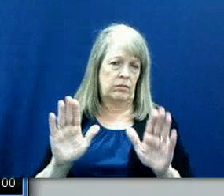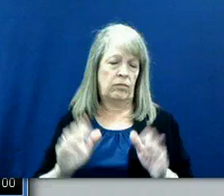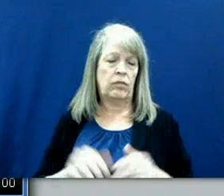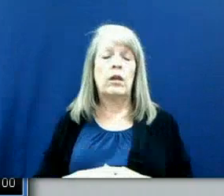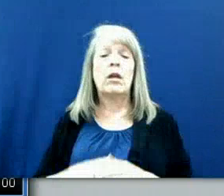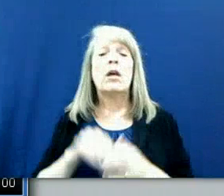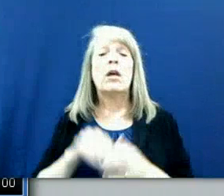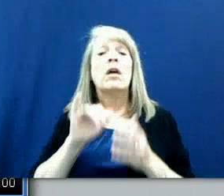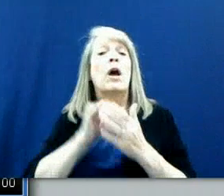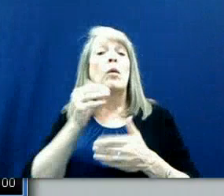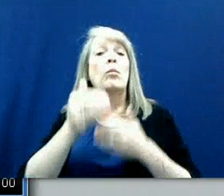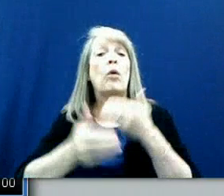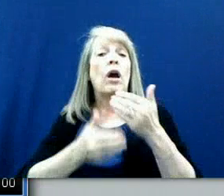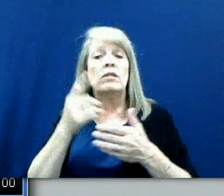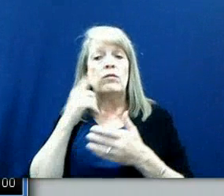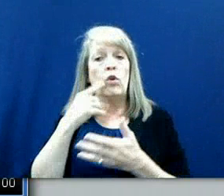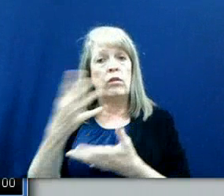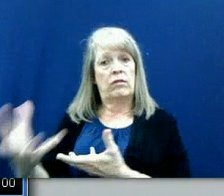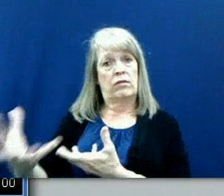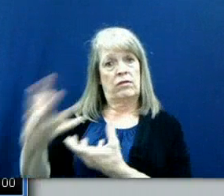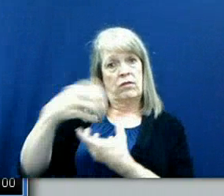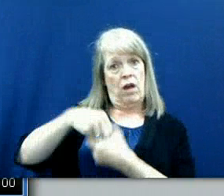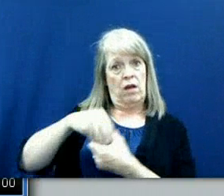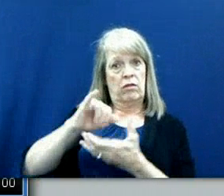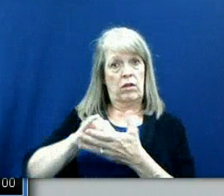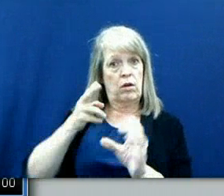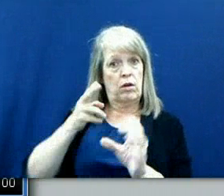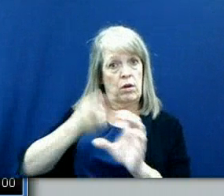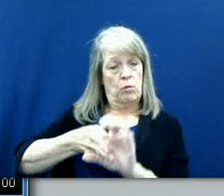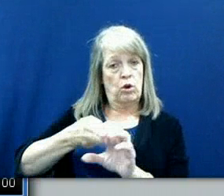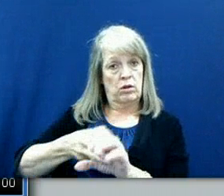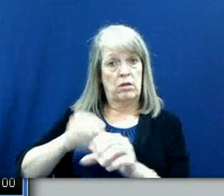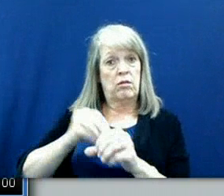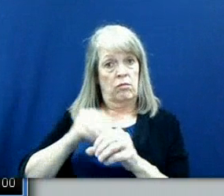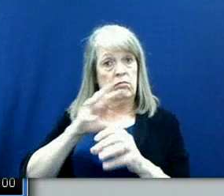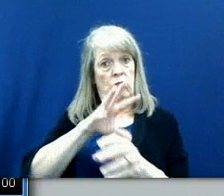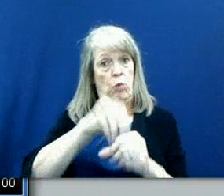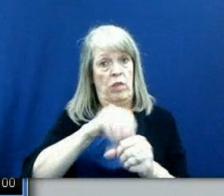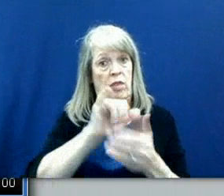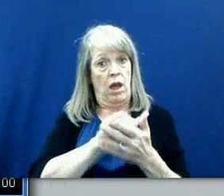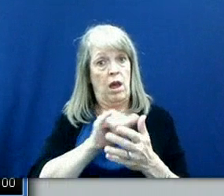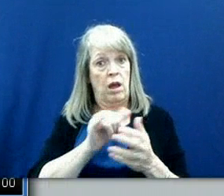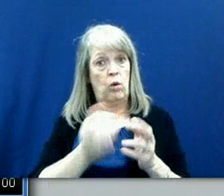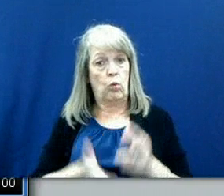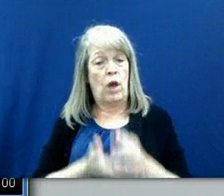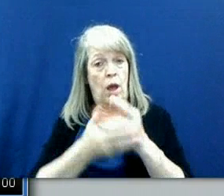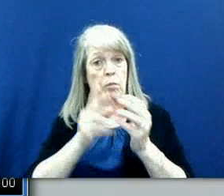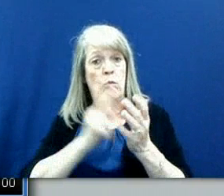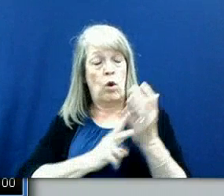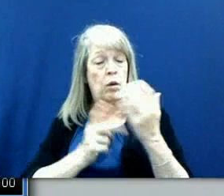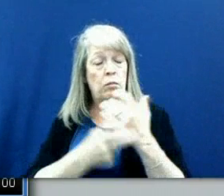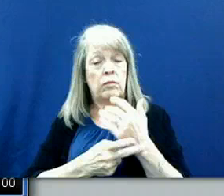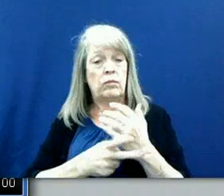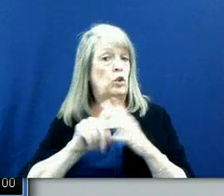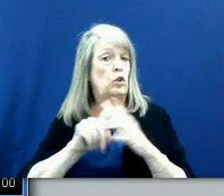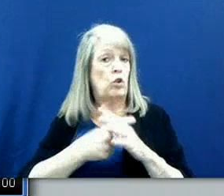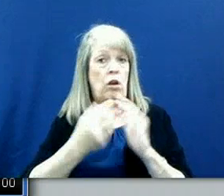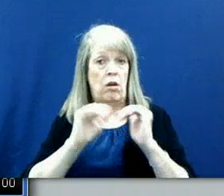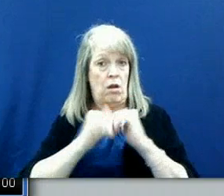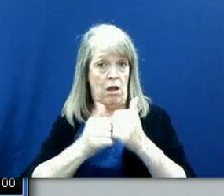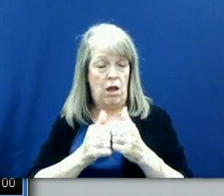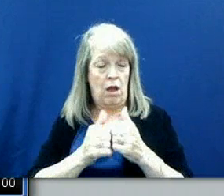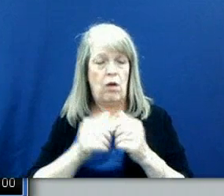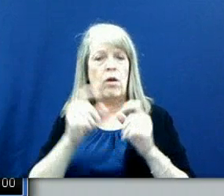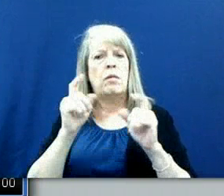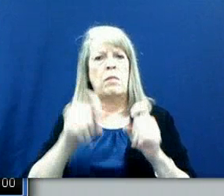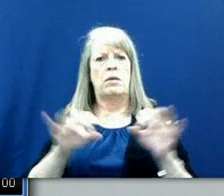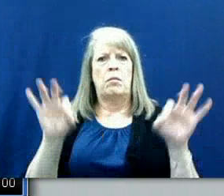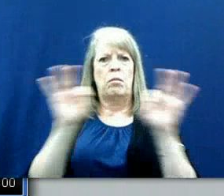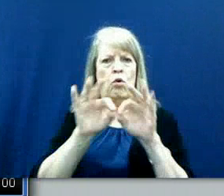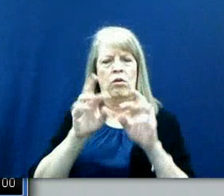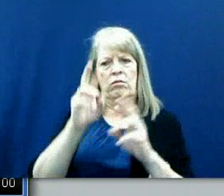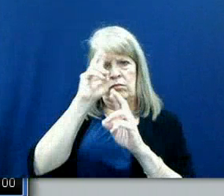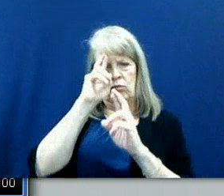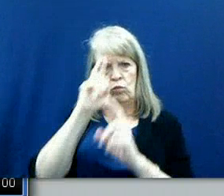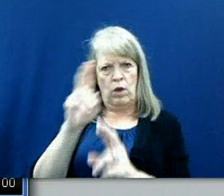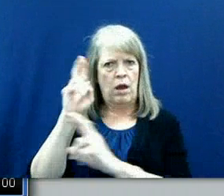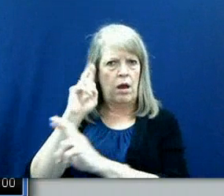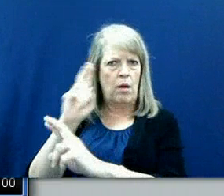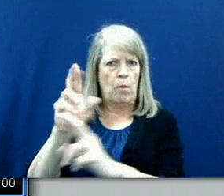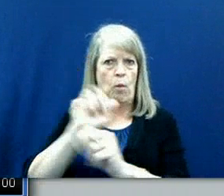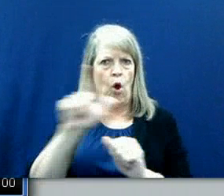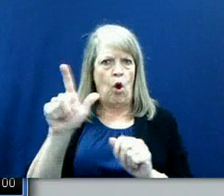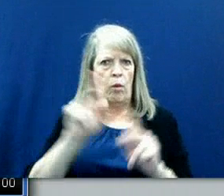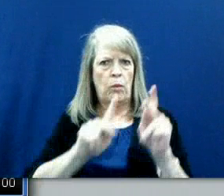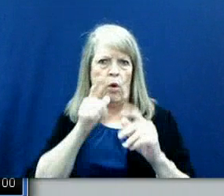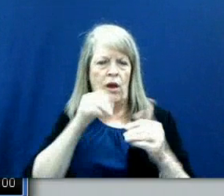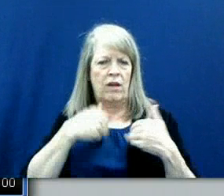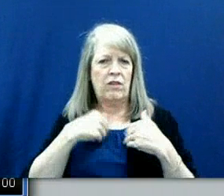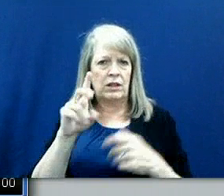The process of involving a participant in his/her rehabilitation program begins with an attitude of respect for persons with disabilities